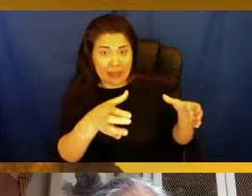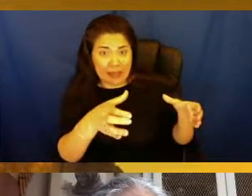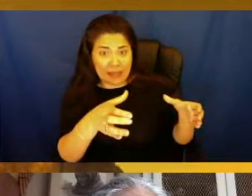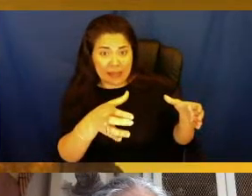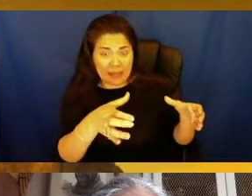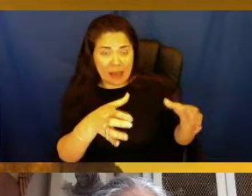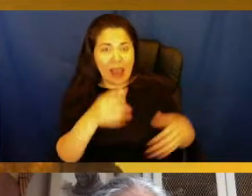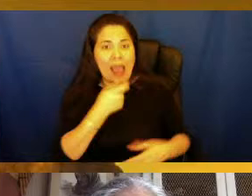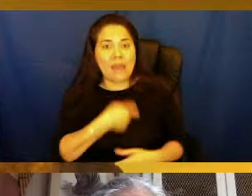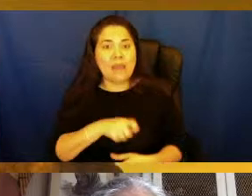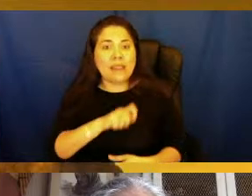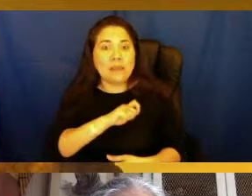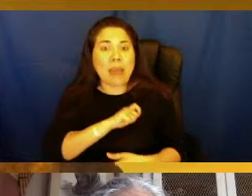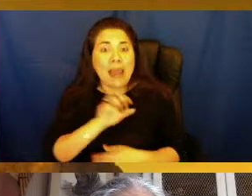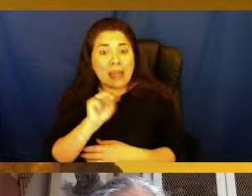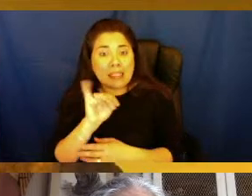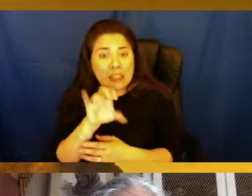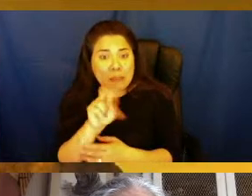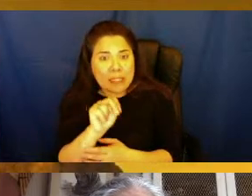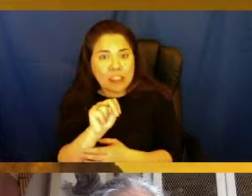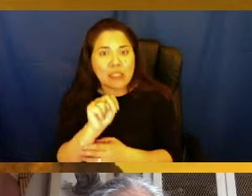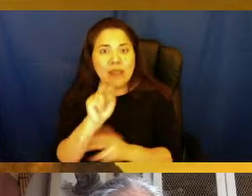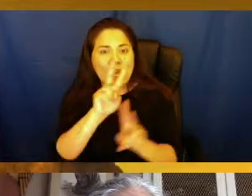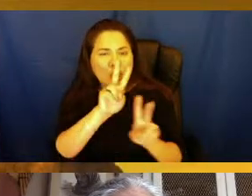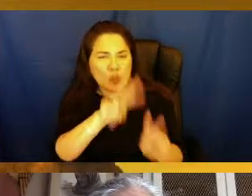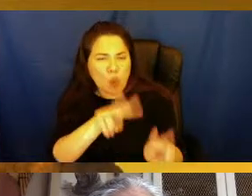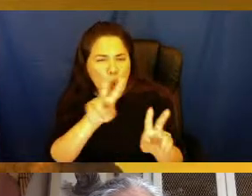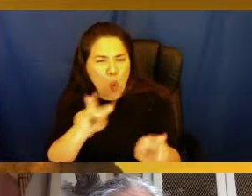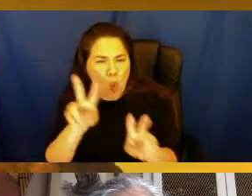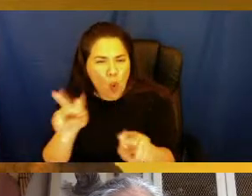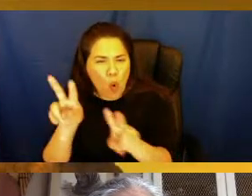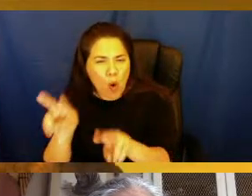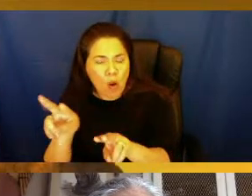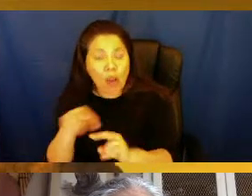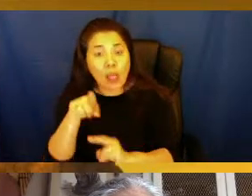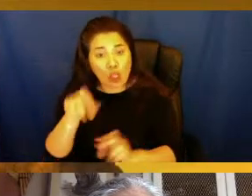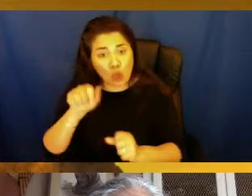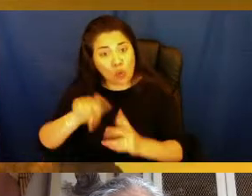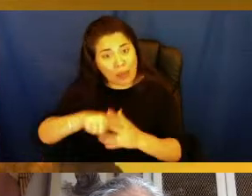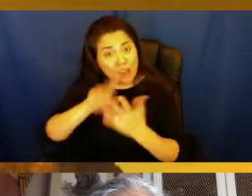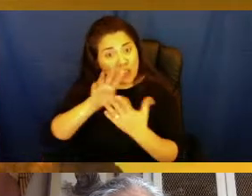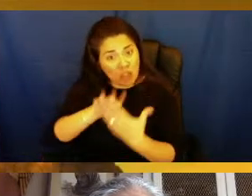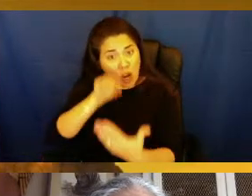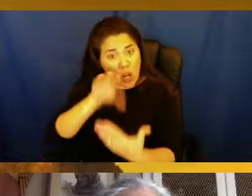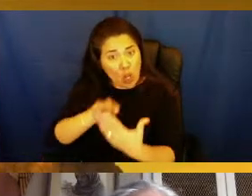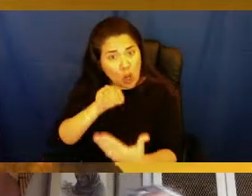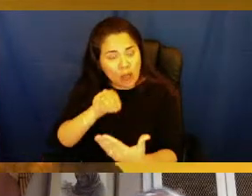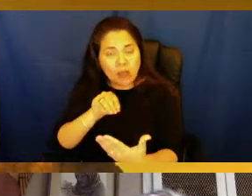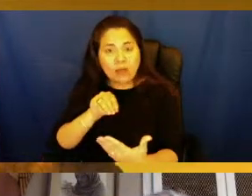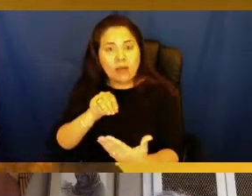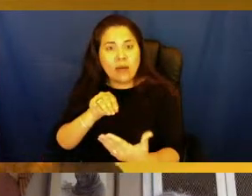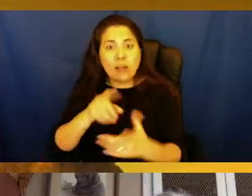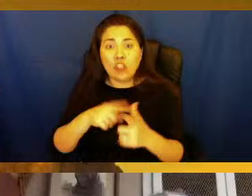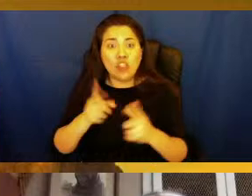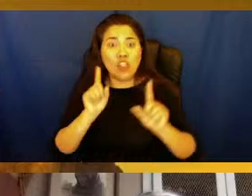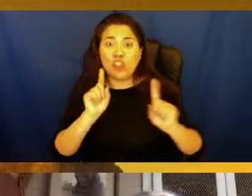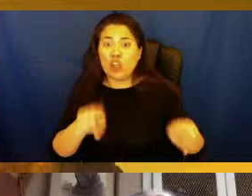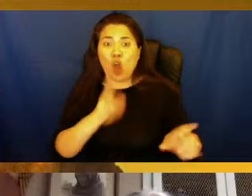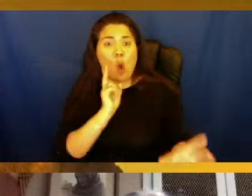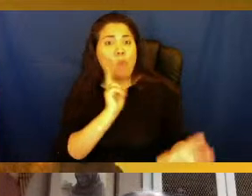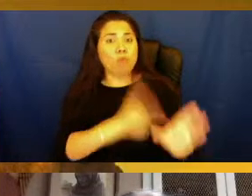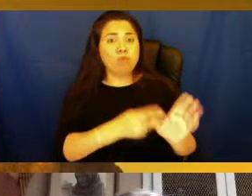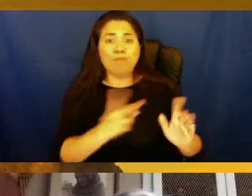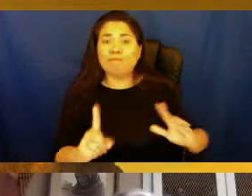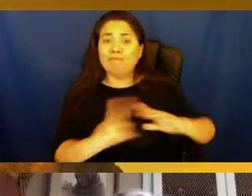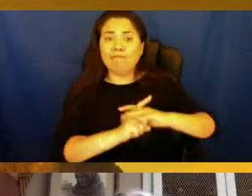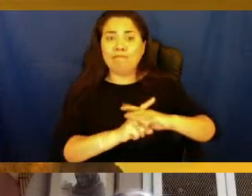colonial missions and the tours. So just to start learning, it's just going to the places that